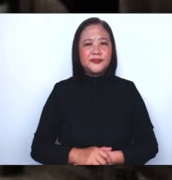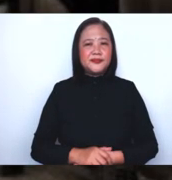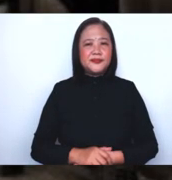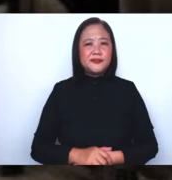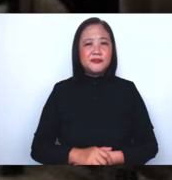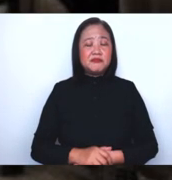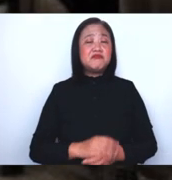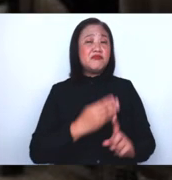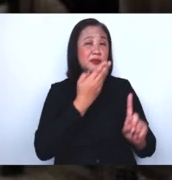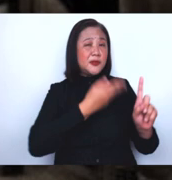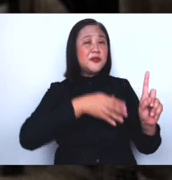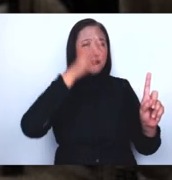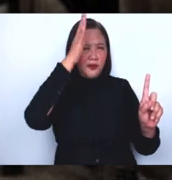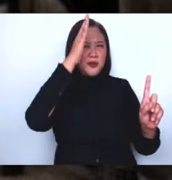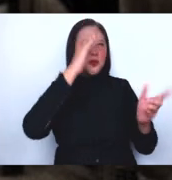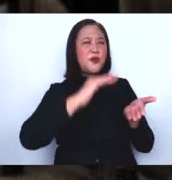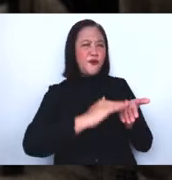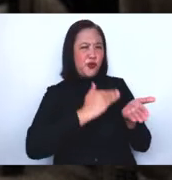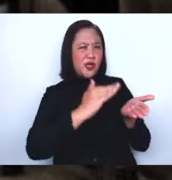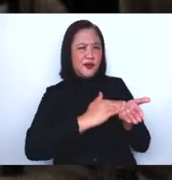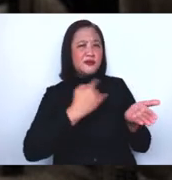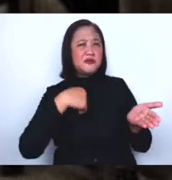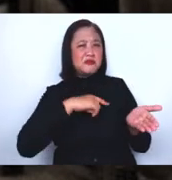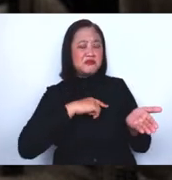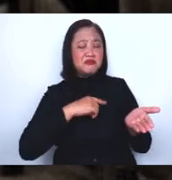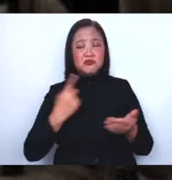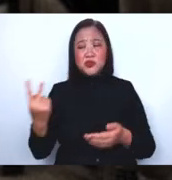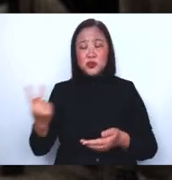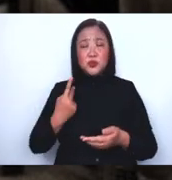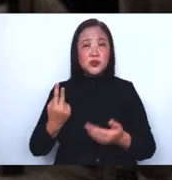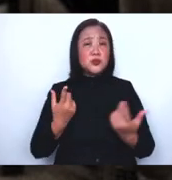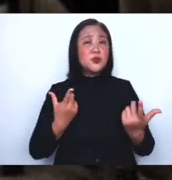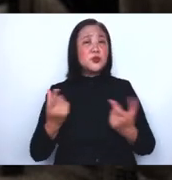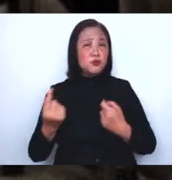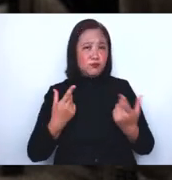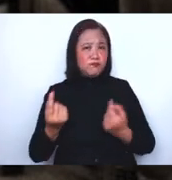Father will forgive us for what we did.